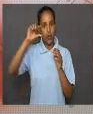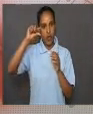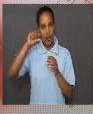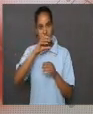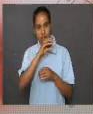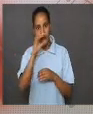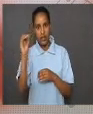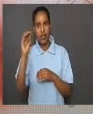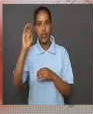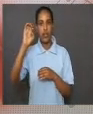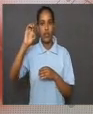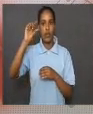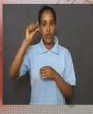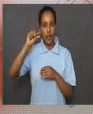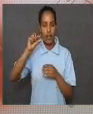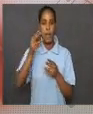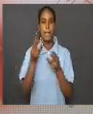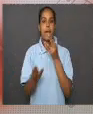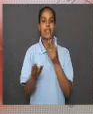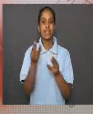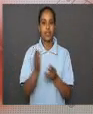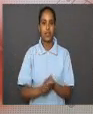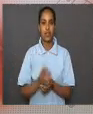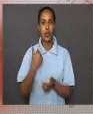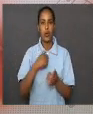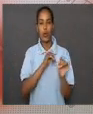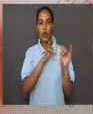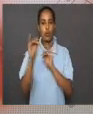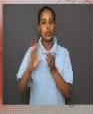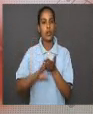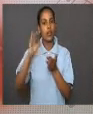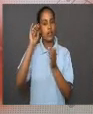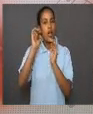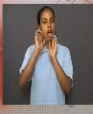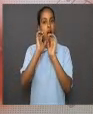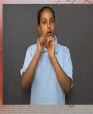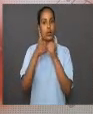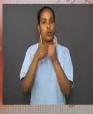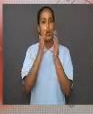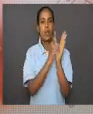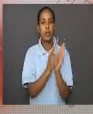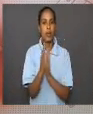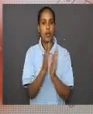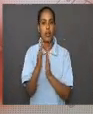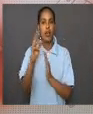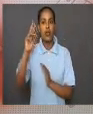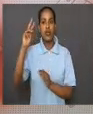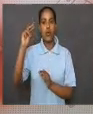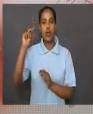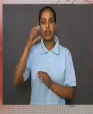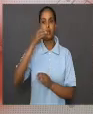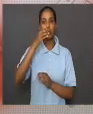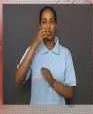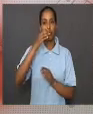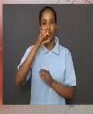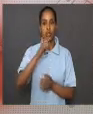and equivalent mass. We will also learn how to prepare normal